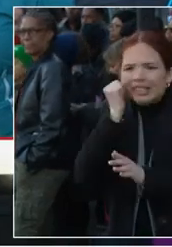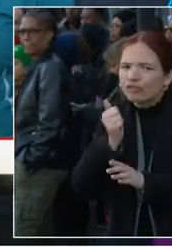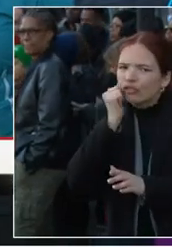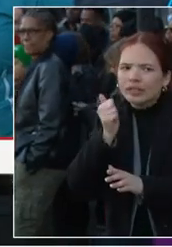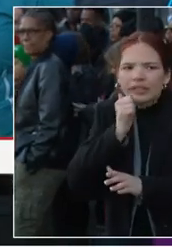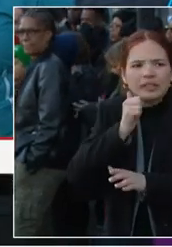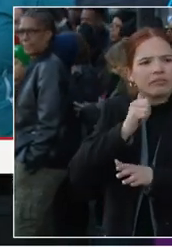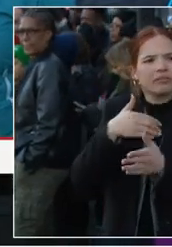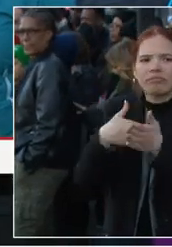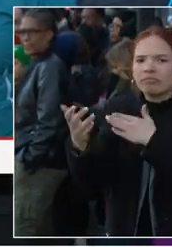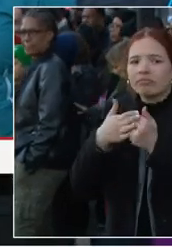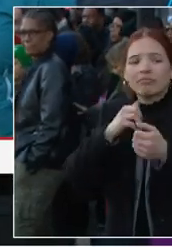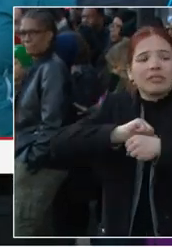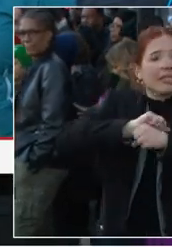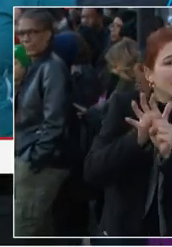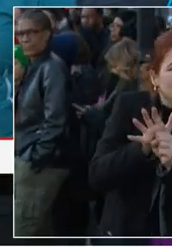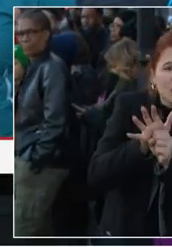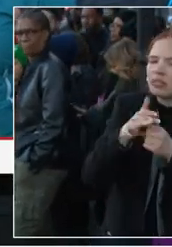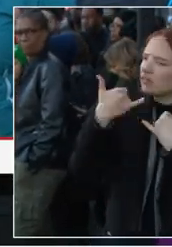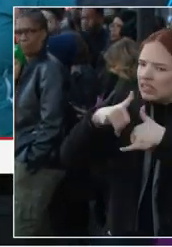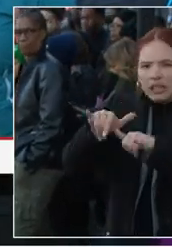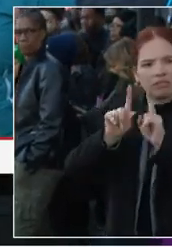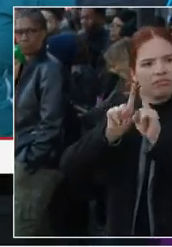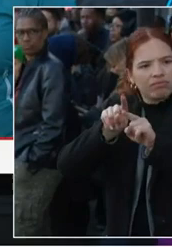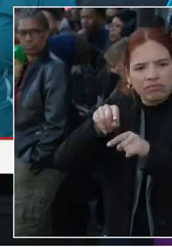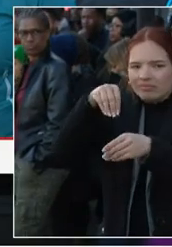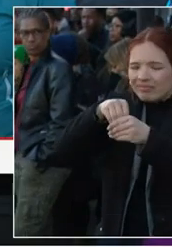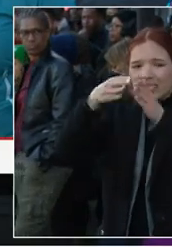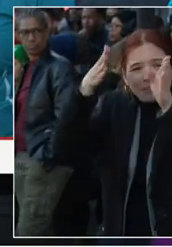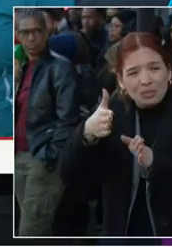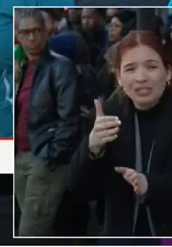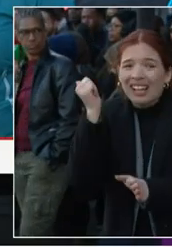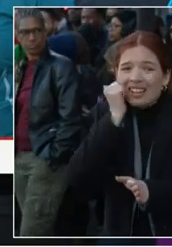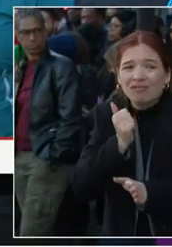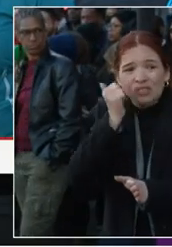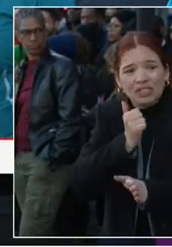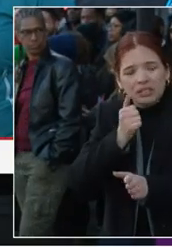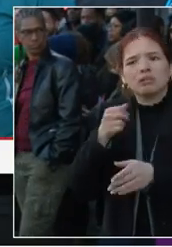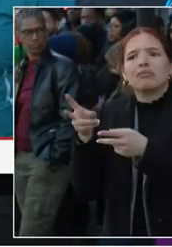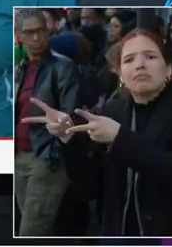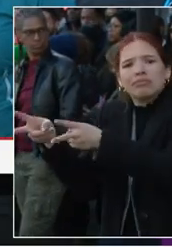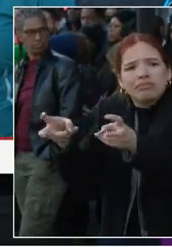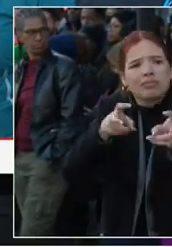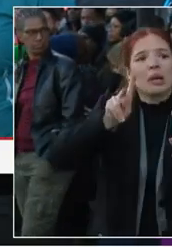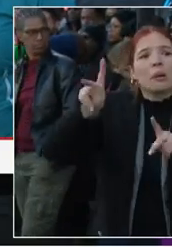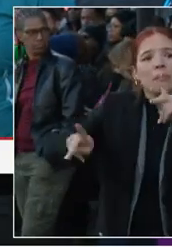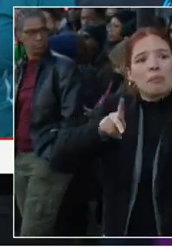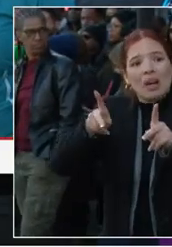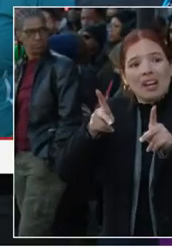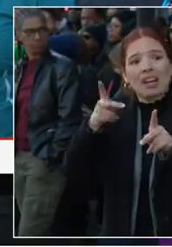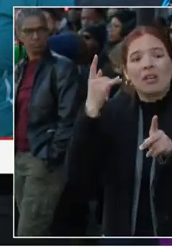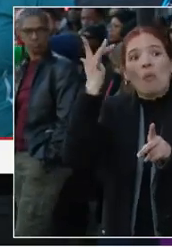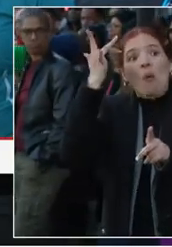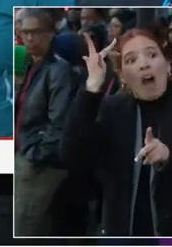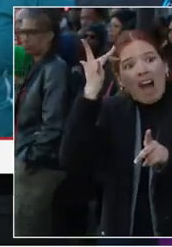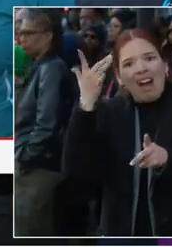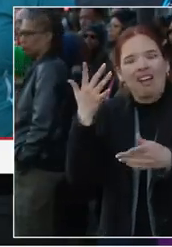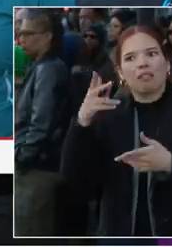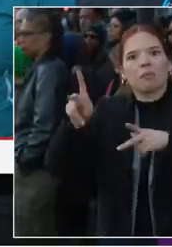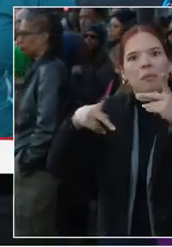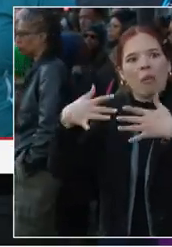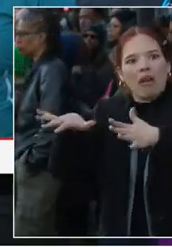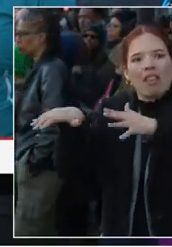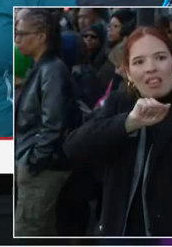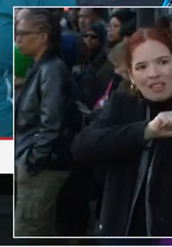COVID. And they're recruiting a lot of people to come work there because people left. So I want to